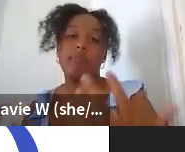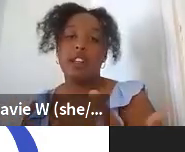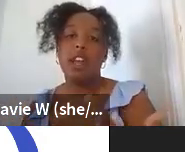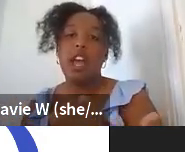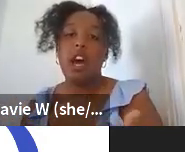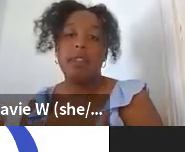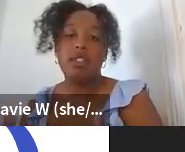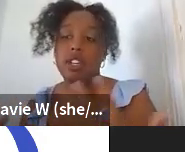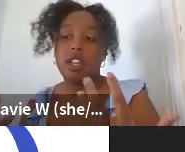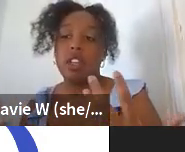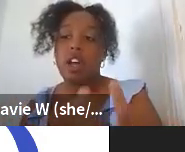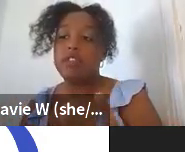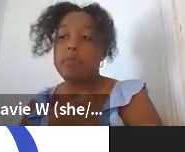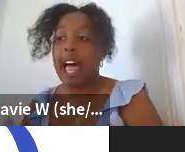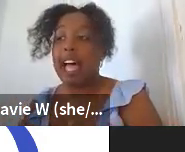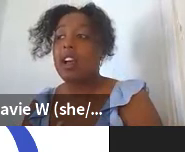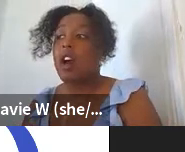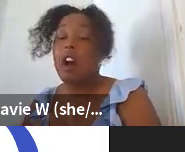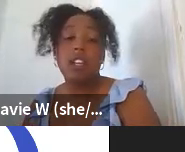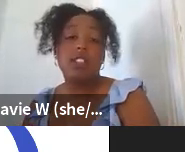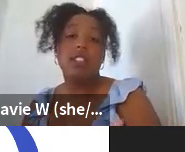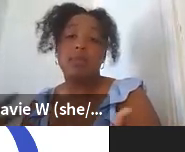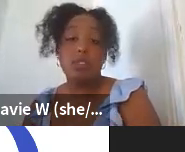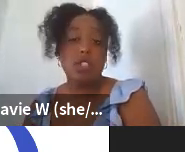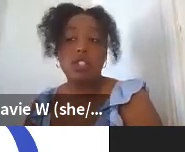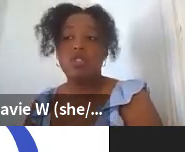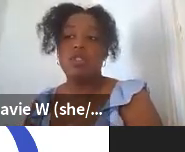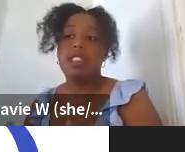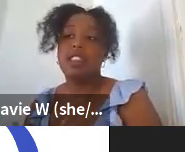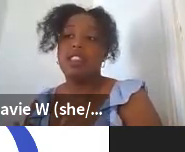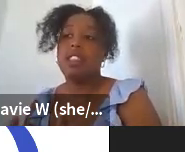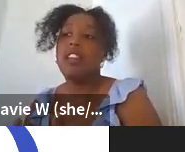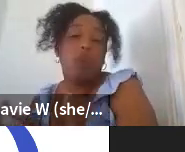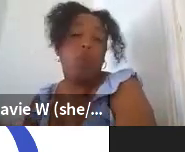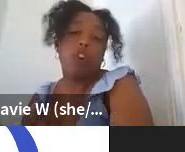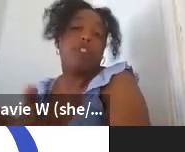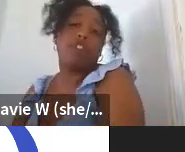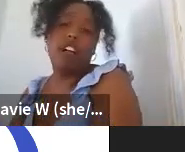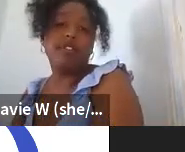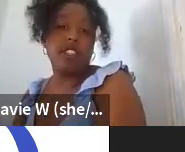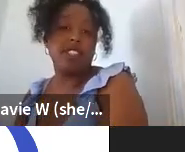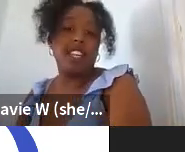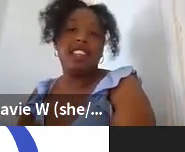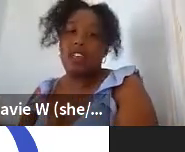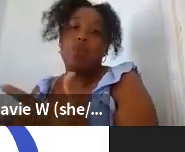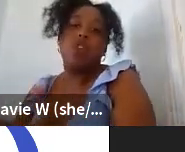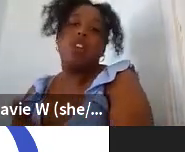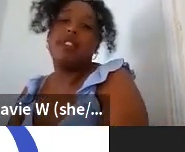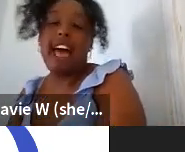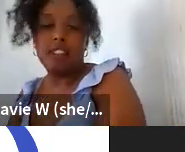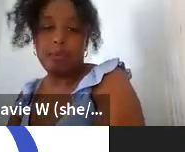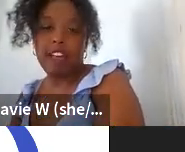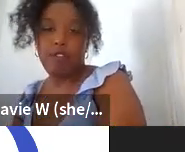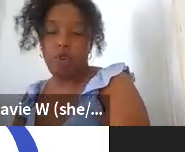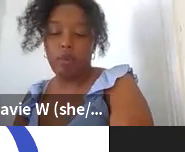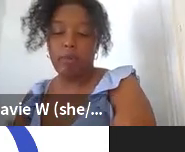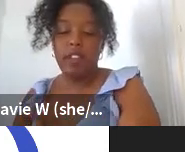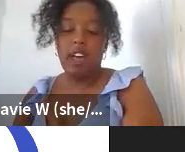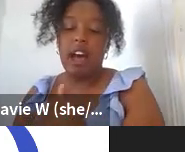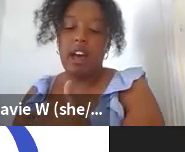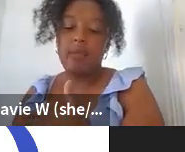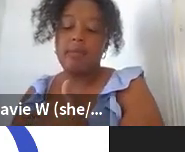there have been historically a lot of Black artists, musicians who've said that if it weren't for Elvis, they wouldn't have had the